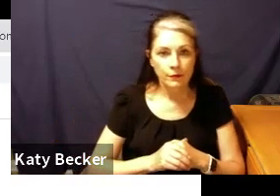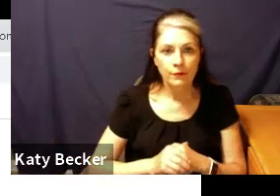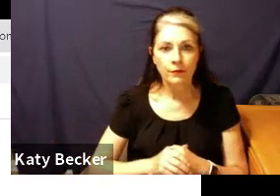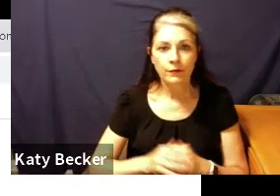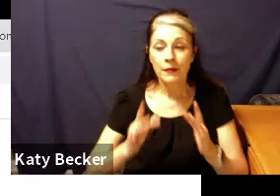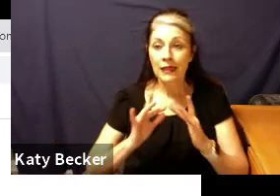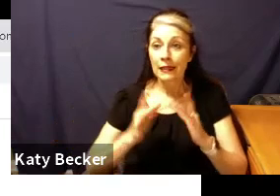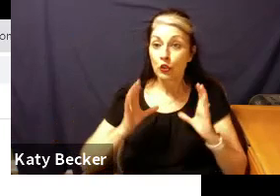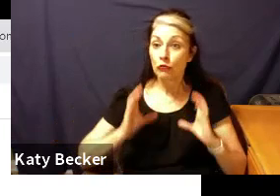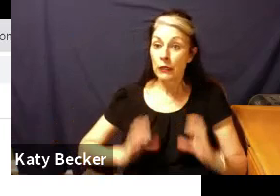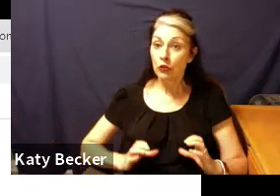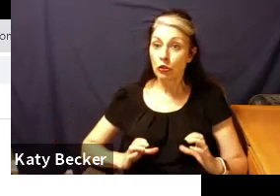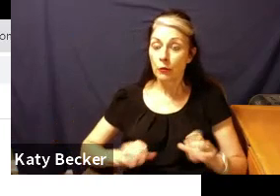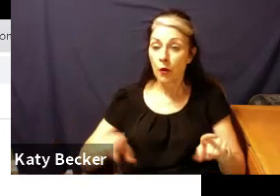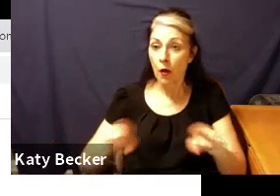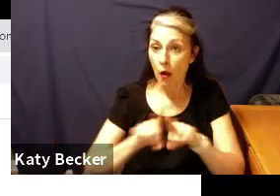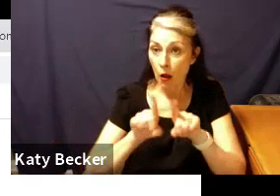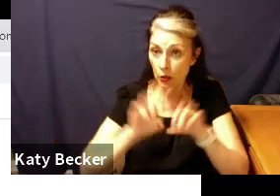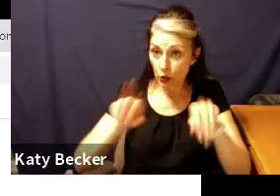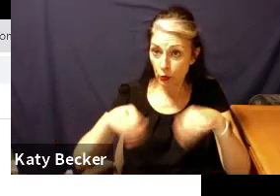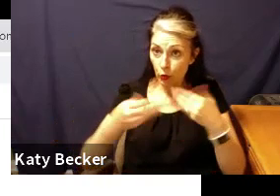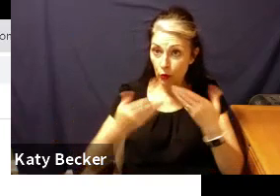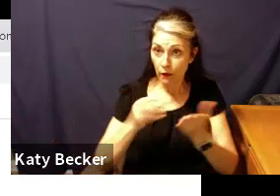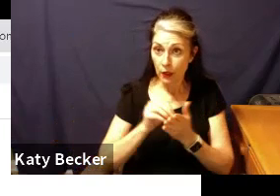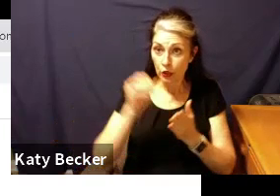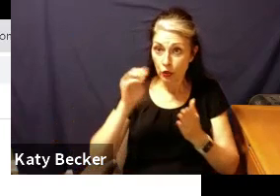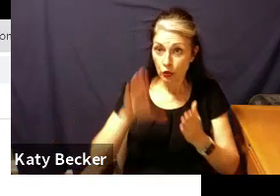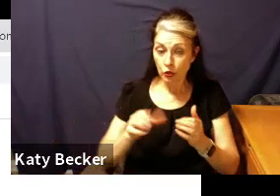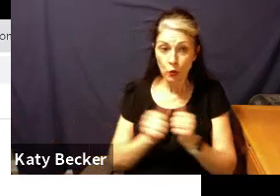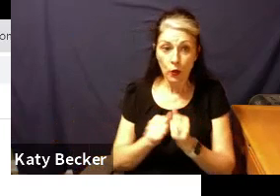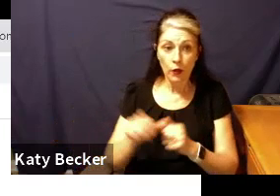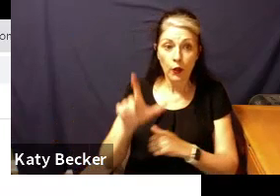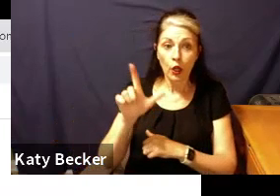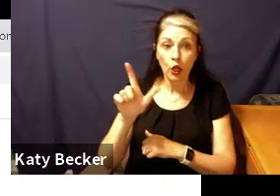Digital citizenship also provides students with 21st